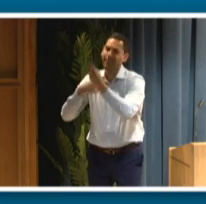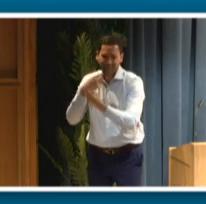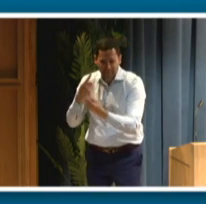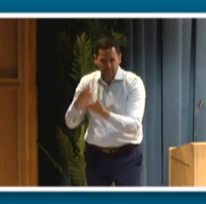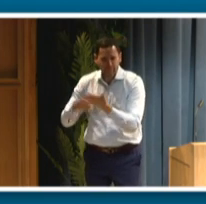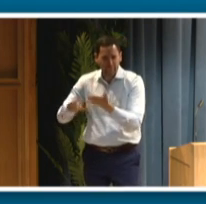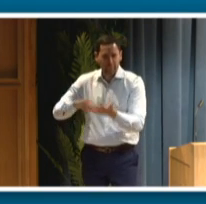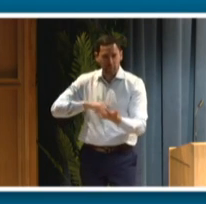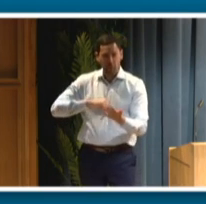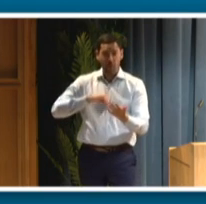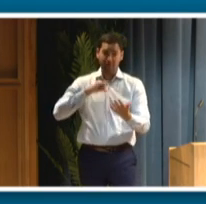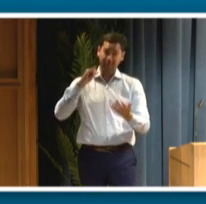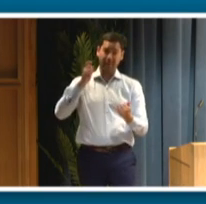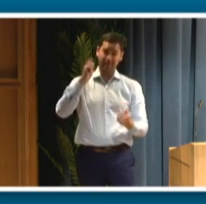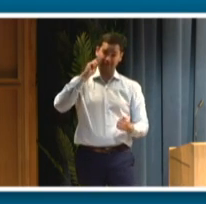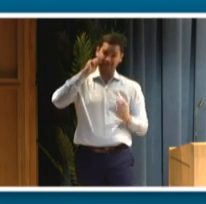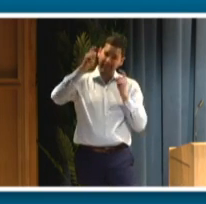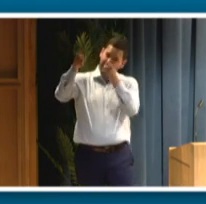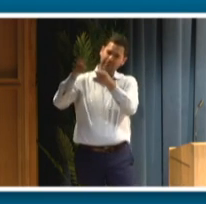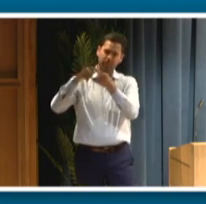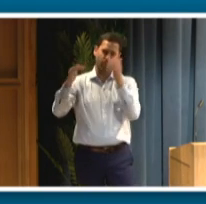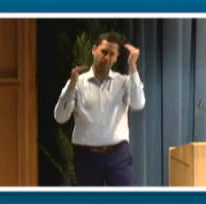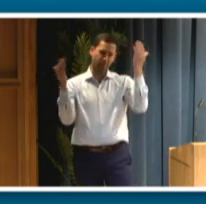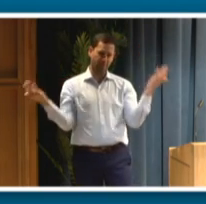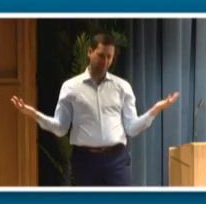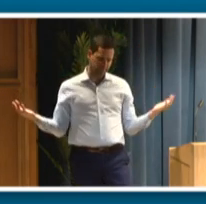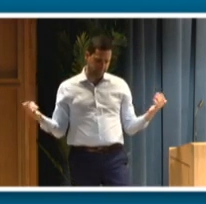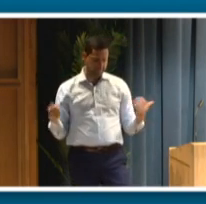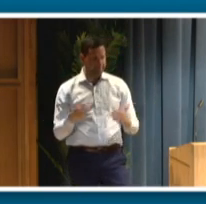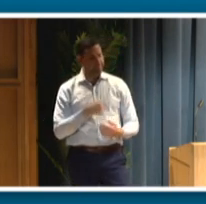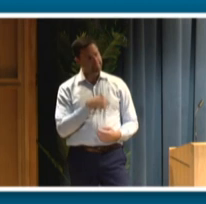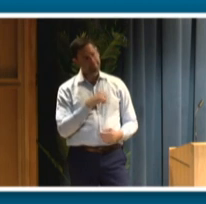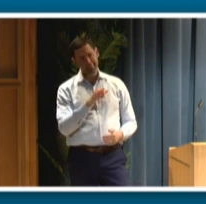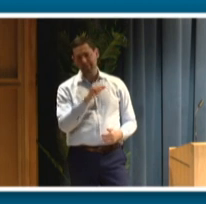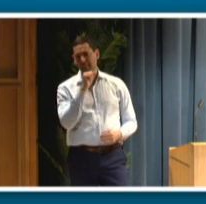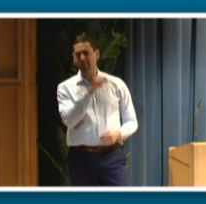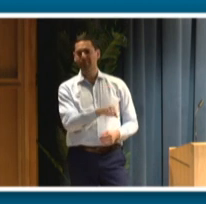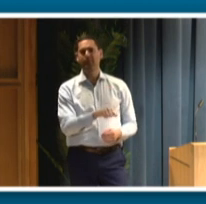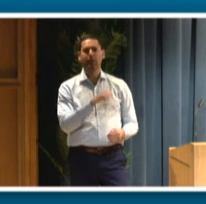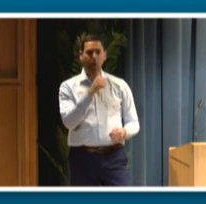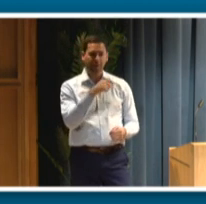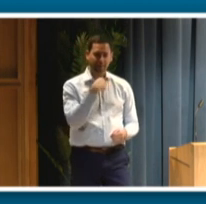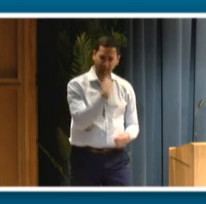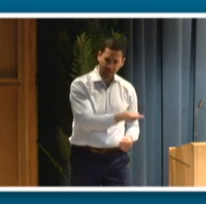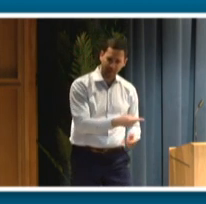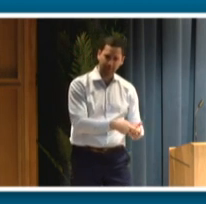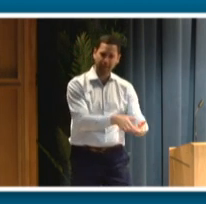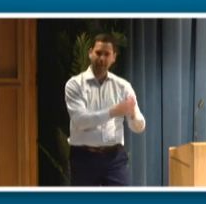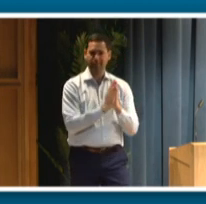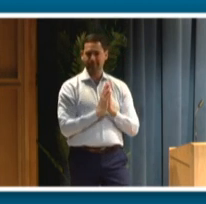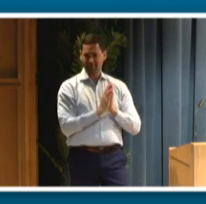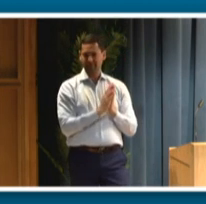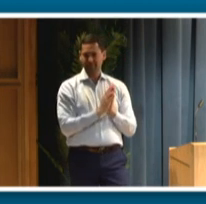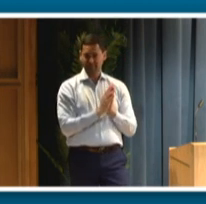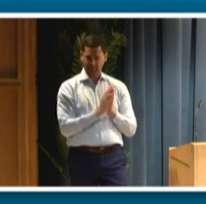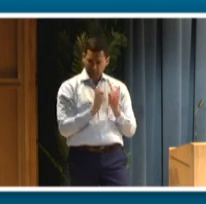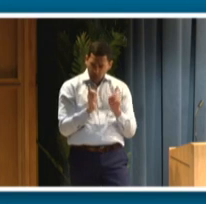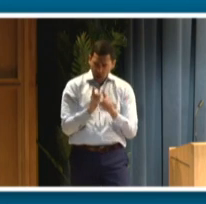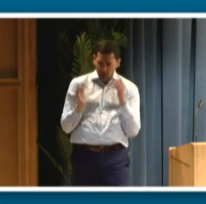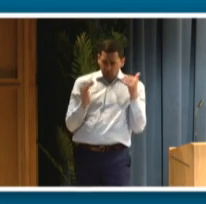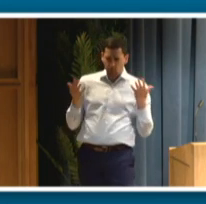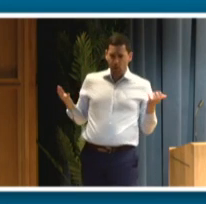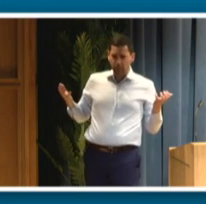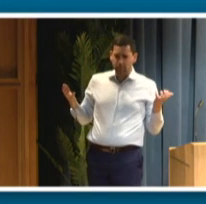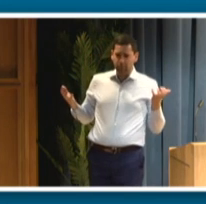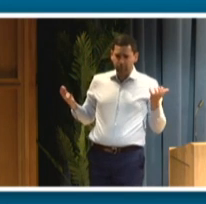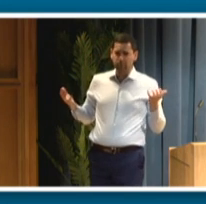to all of us, by the way. I love that. So not to tell them, but to ask. Like we want. Like we want, right.